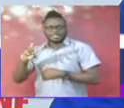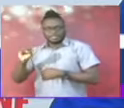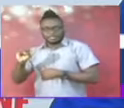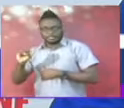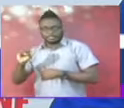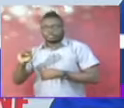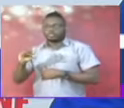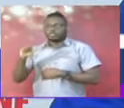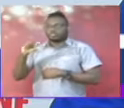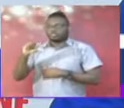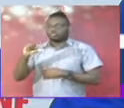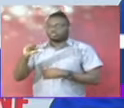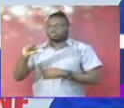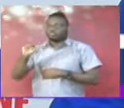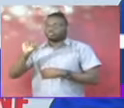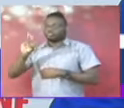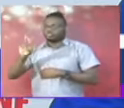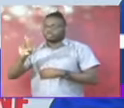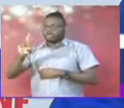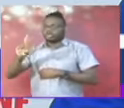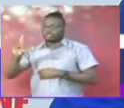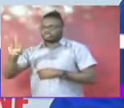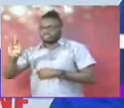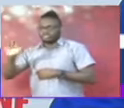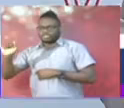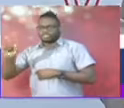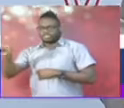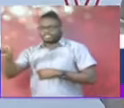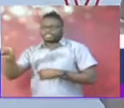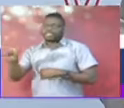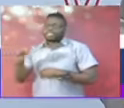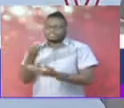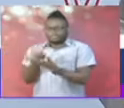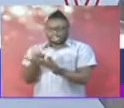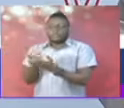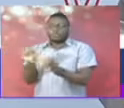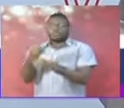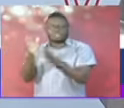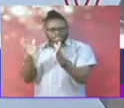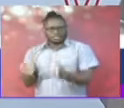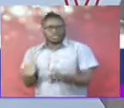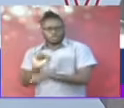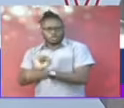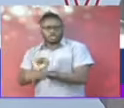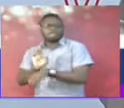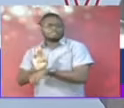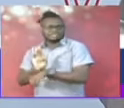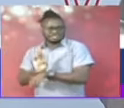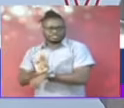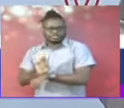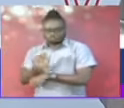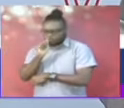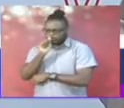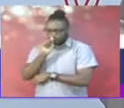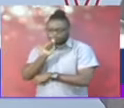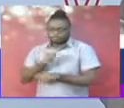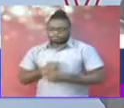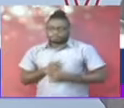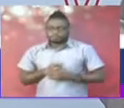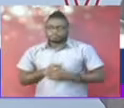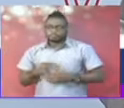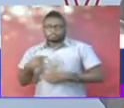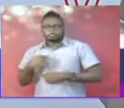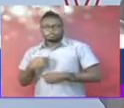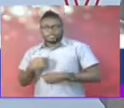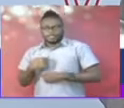Financial Officer, Lanson Roach Industries. I am Al Alexander, Senior Corporate Communications Officer at the Ministry